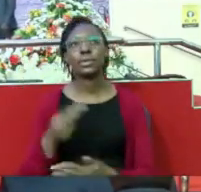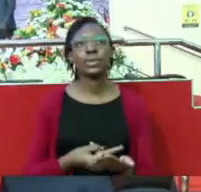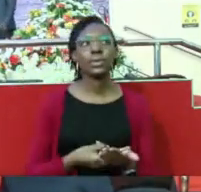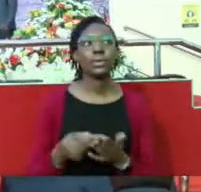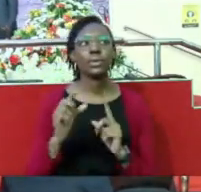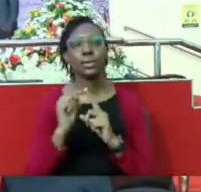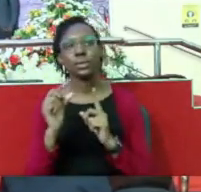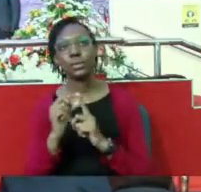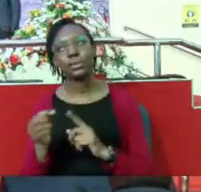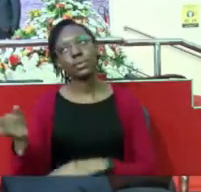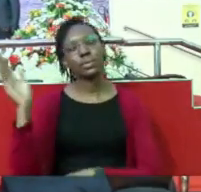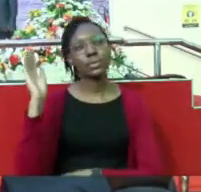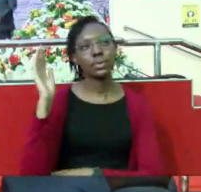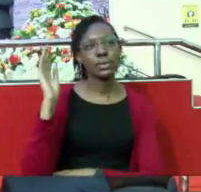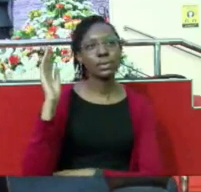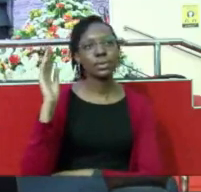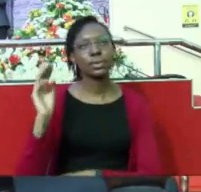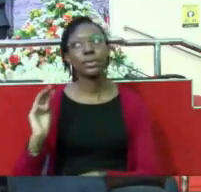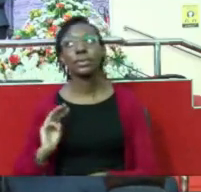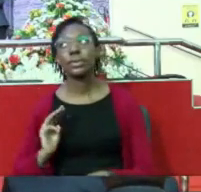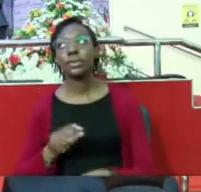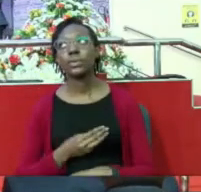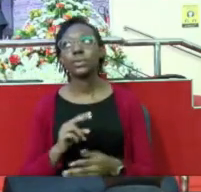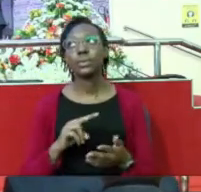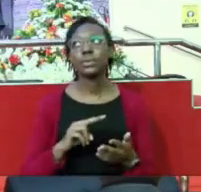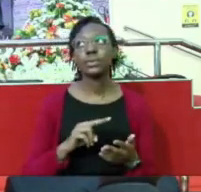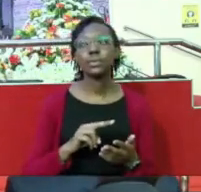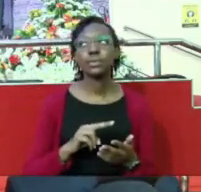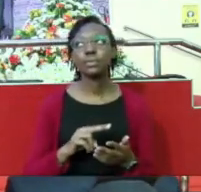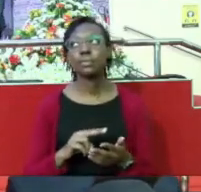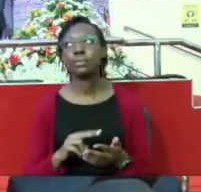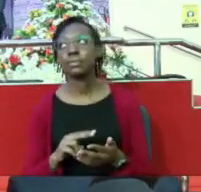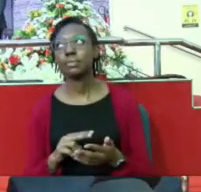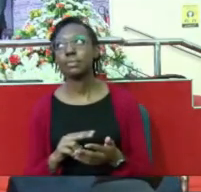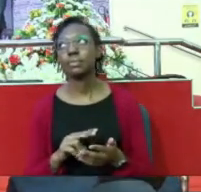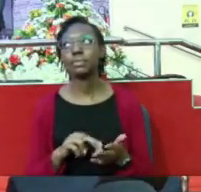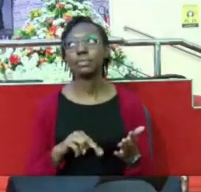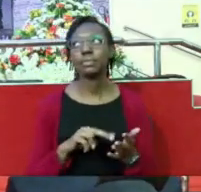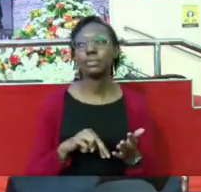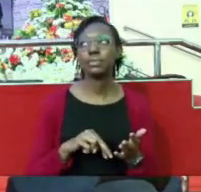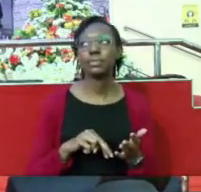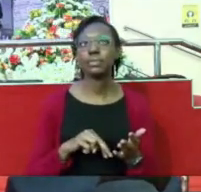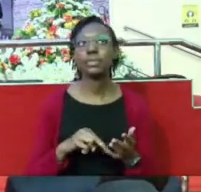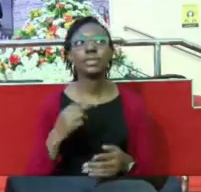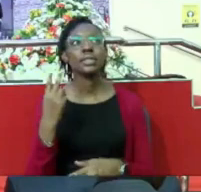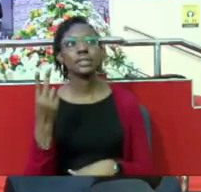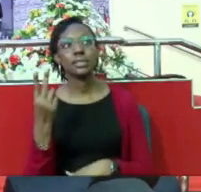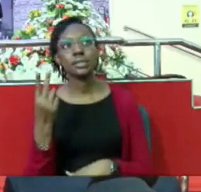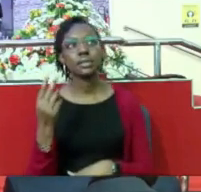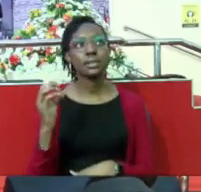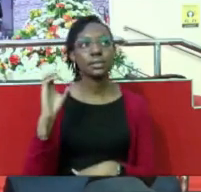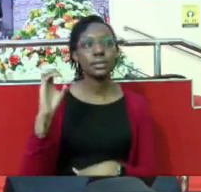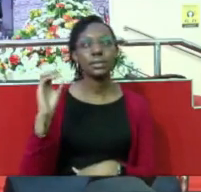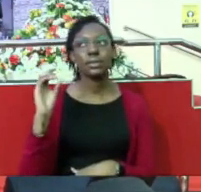Neno takatifu la Mungu. And we are looking at the New King James. Tutakuwa tunaangalia New King James. We are reading 2 Corinthians.